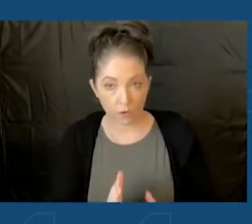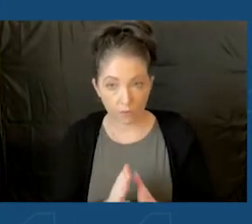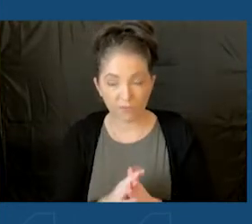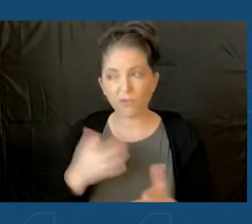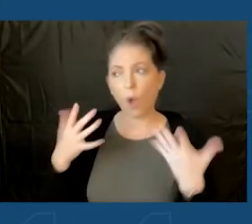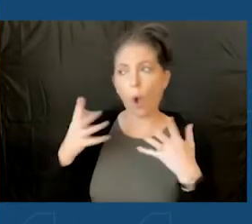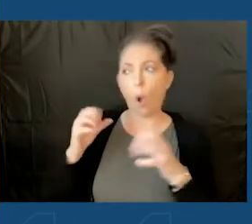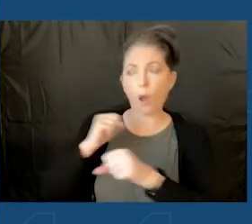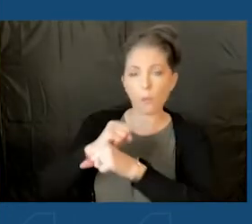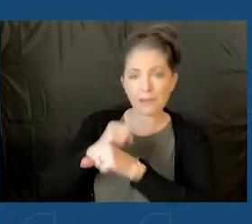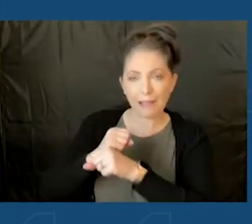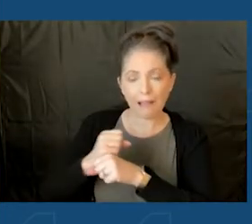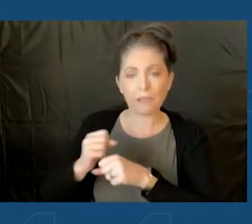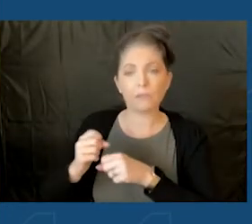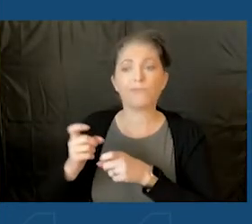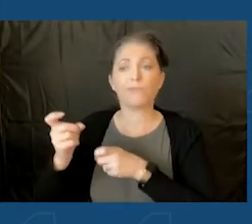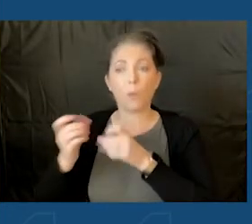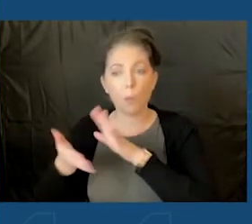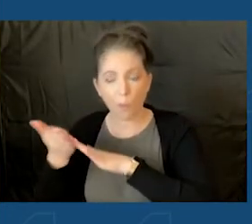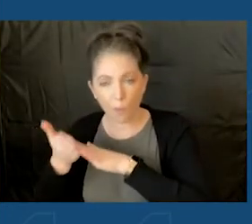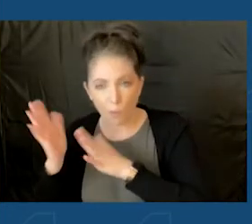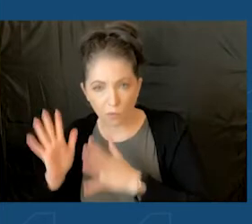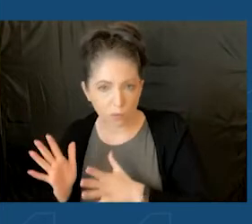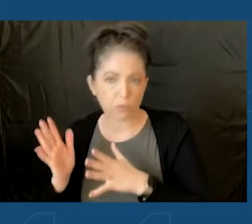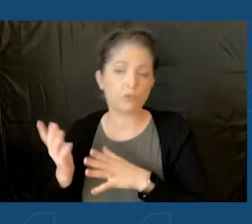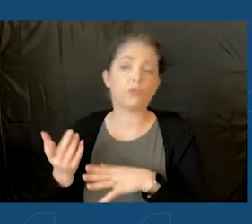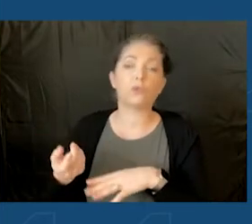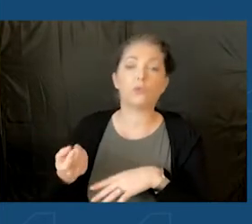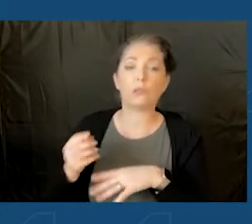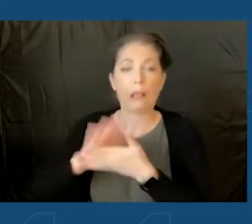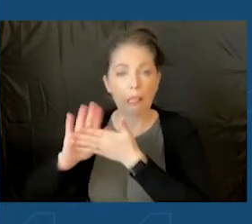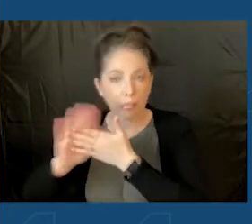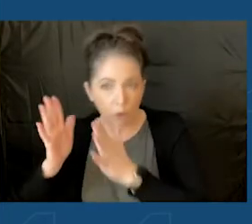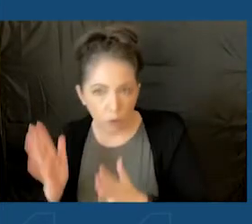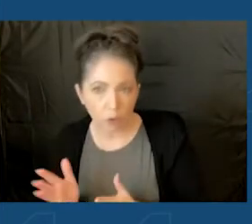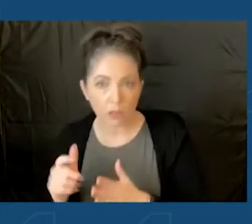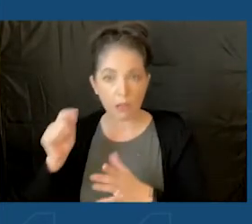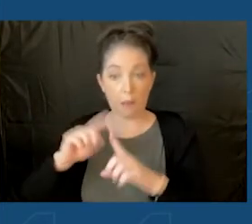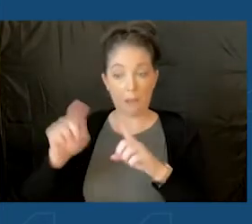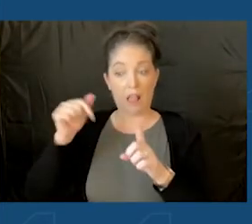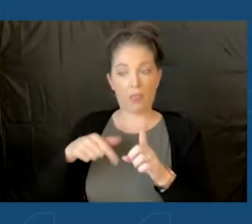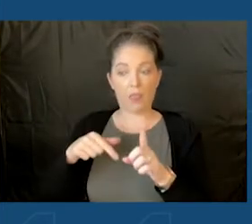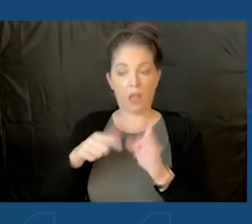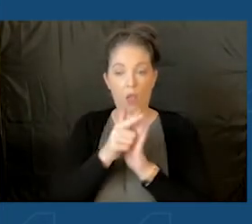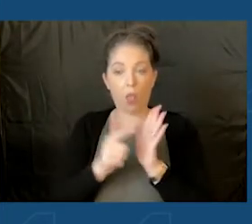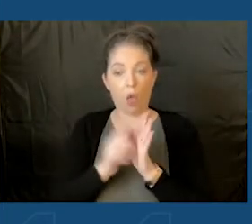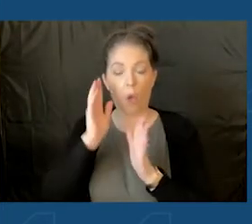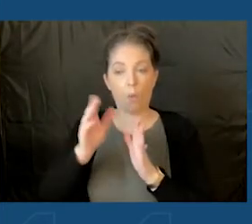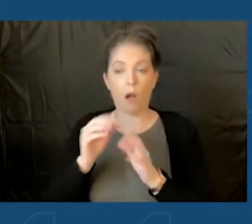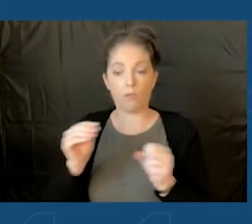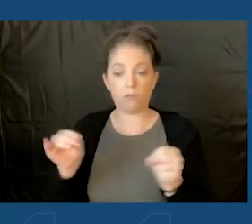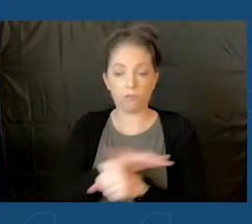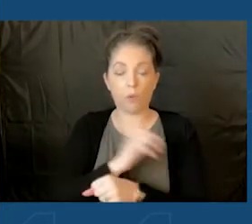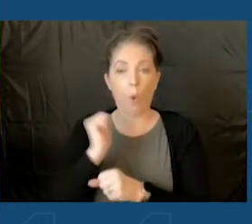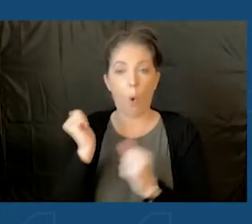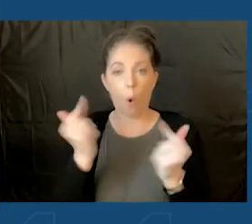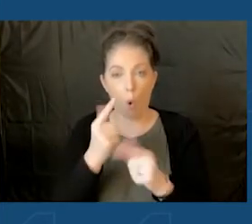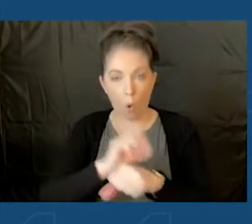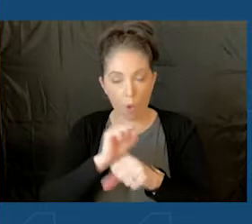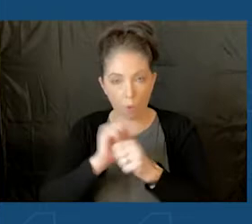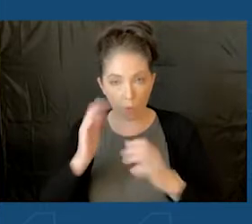station agents and cleaners, but this bill expands the law to cover all workers, including repair staff and equipment inspectors and